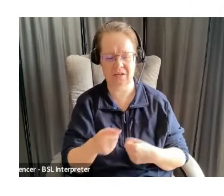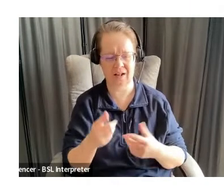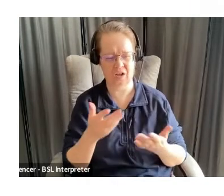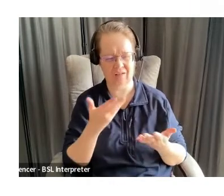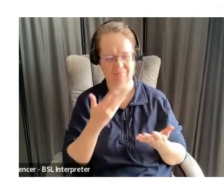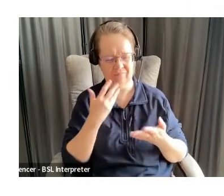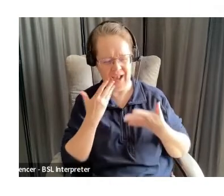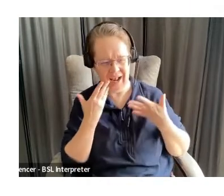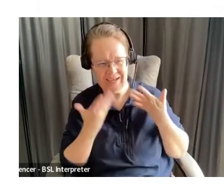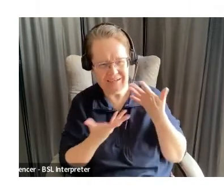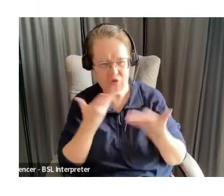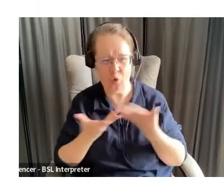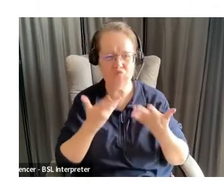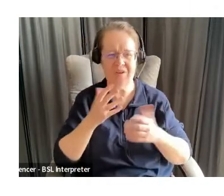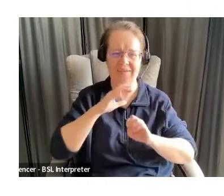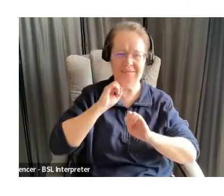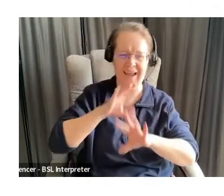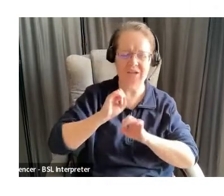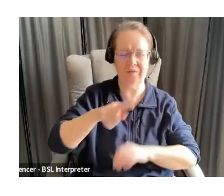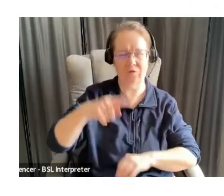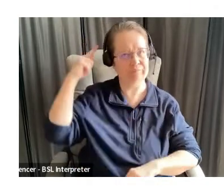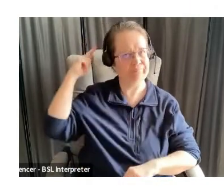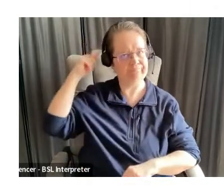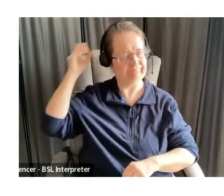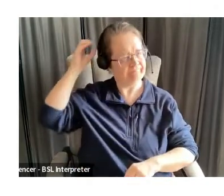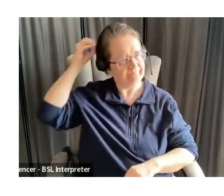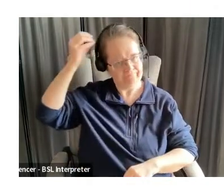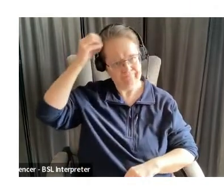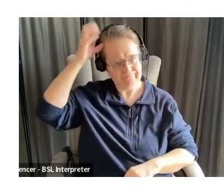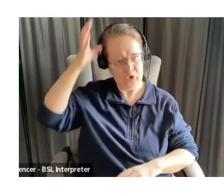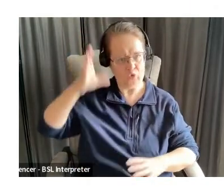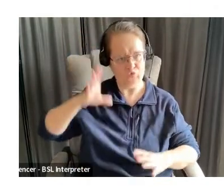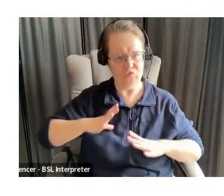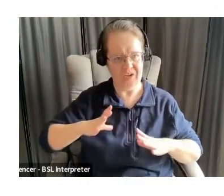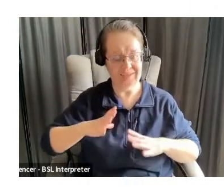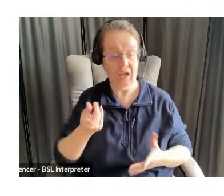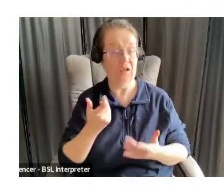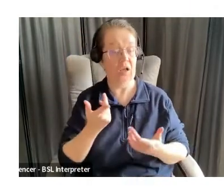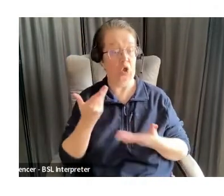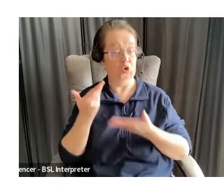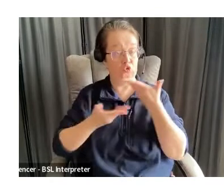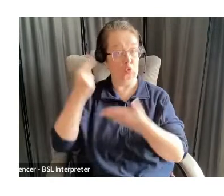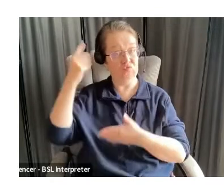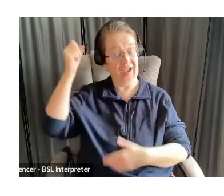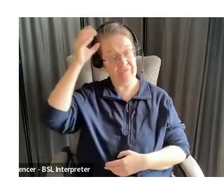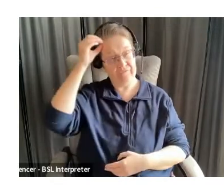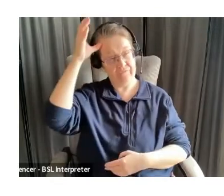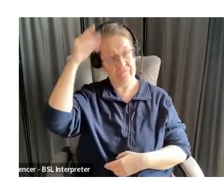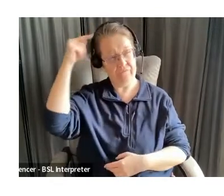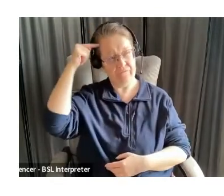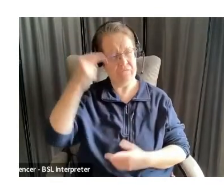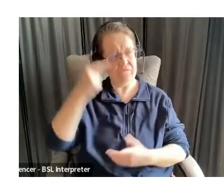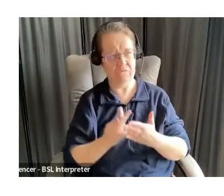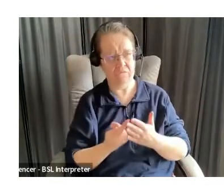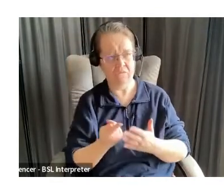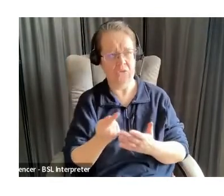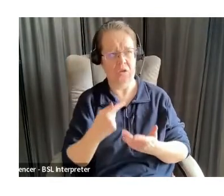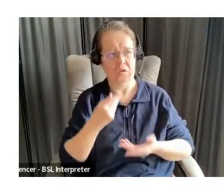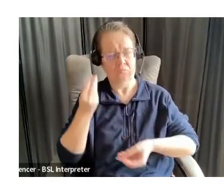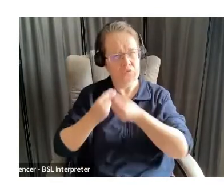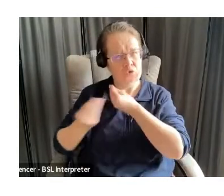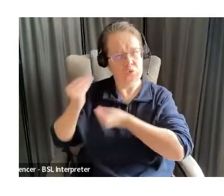story or narrative in your own head. And, if we think about it, if the stories that you're telling yourself about your upcoming